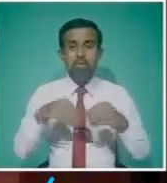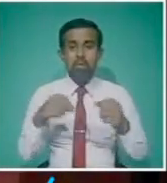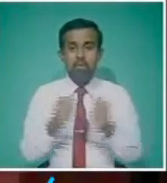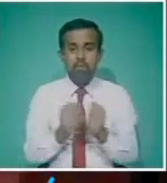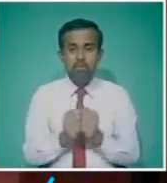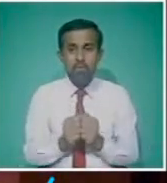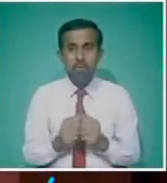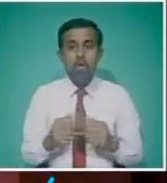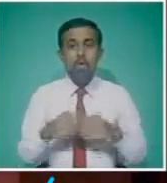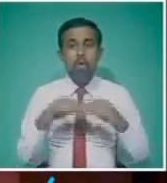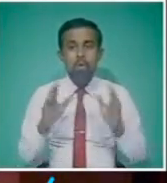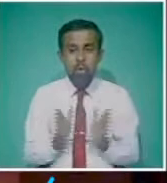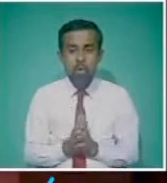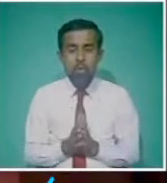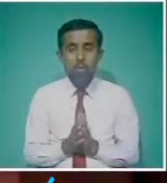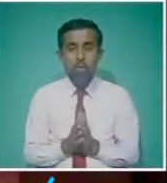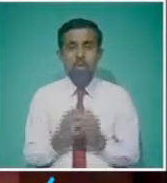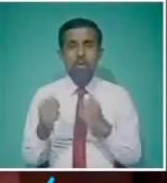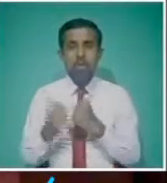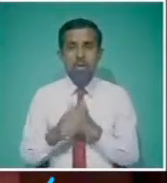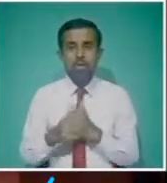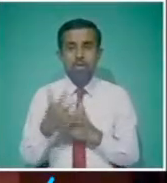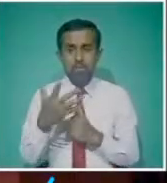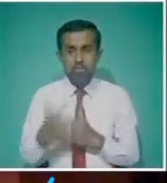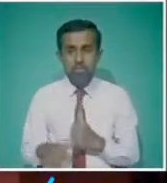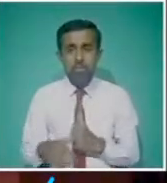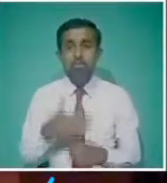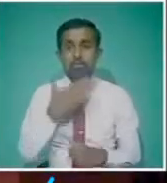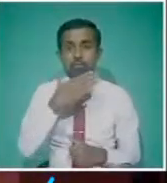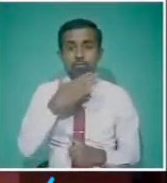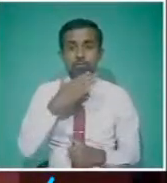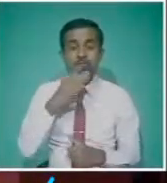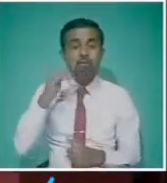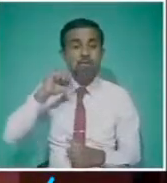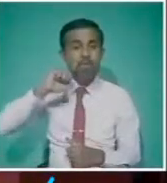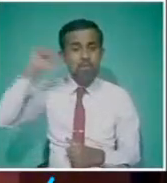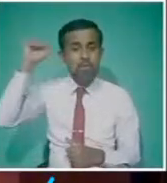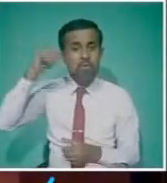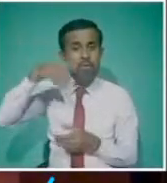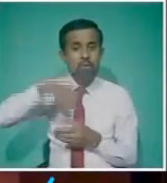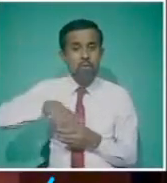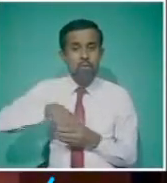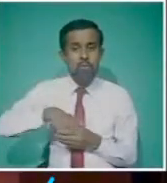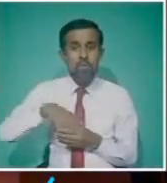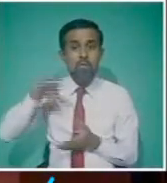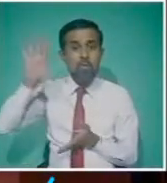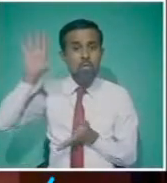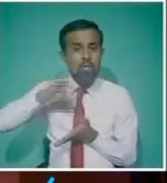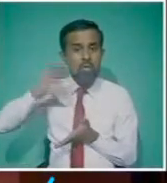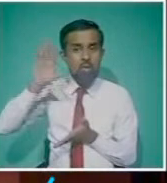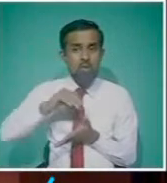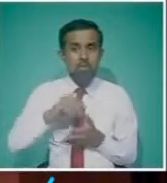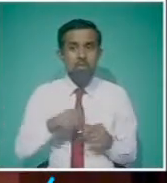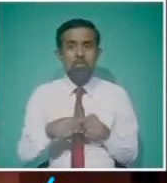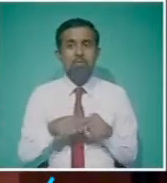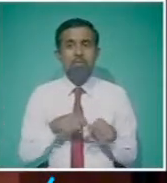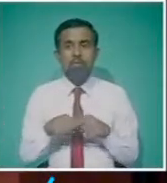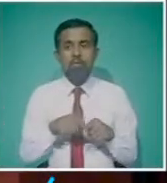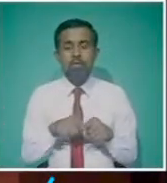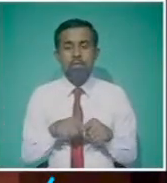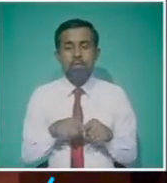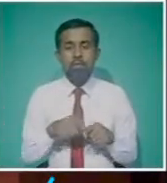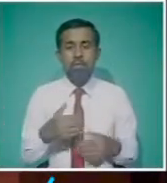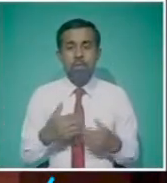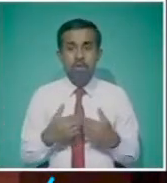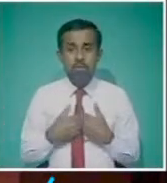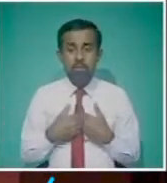evolved from our British colonial past and beyond. As a former colony, we cannot